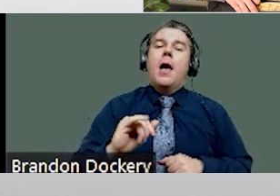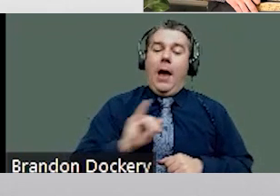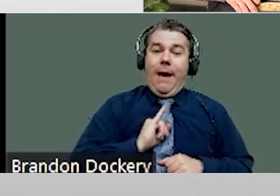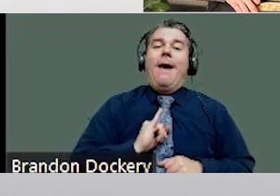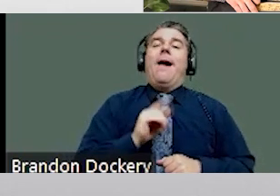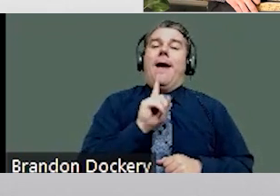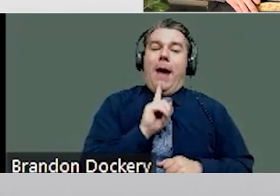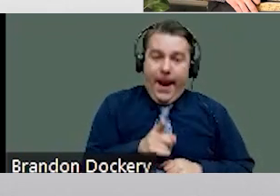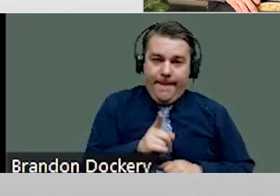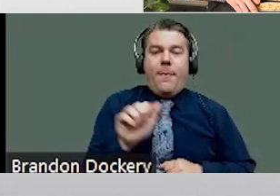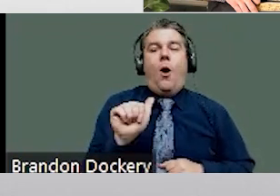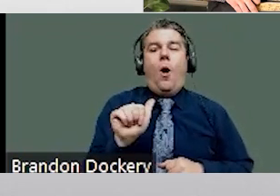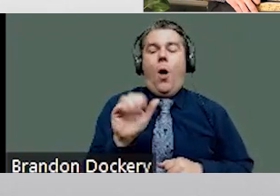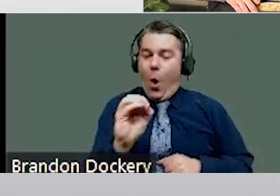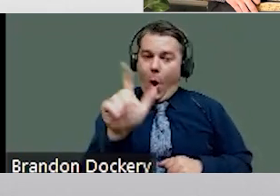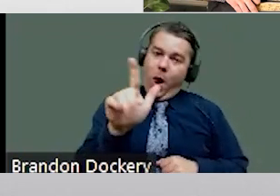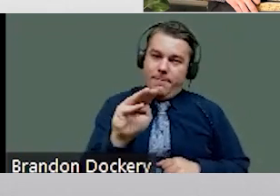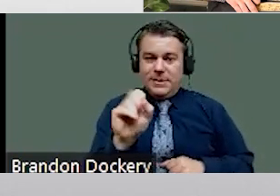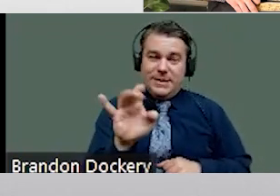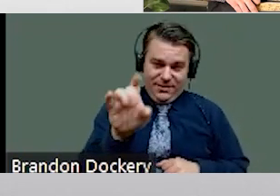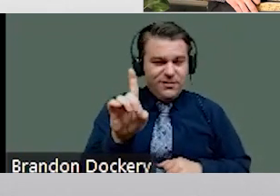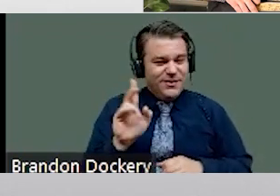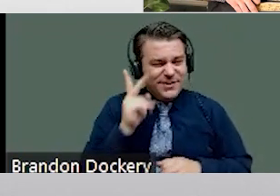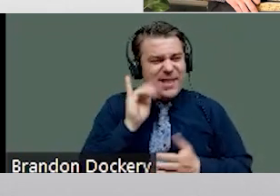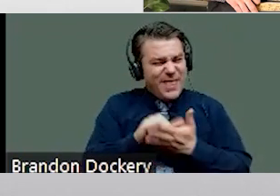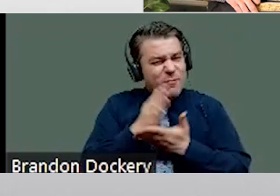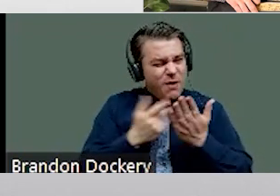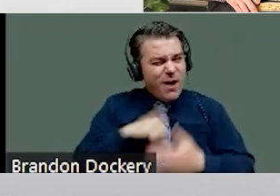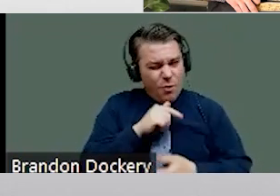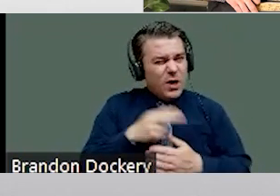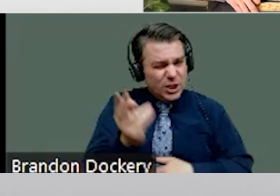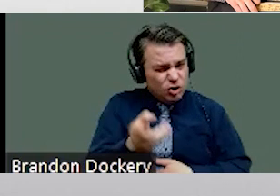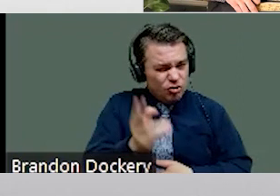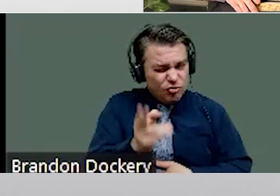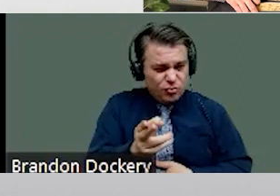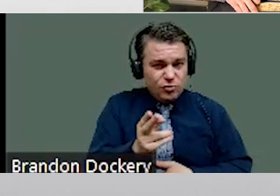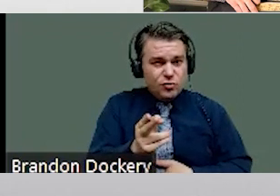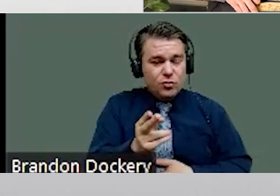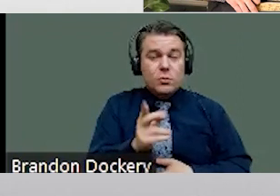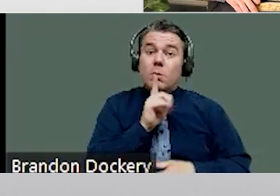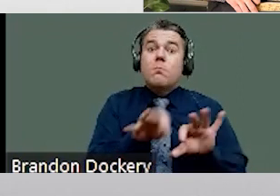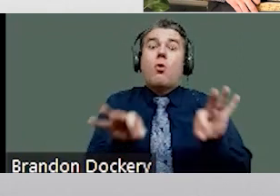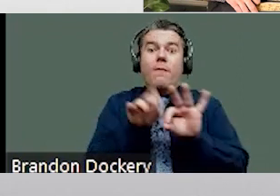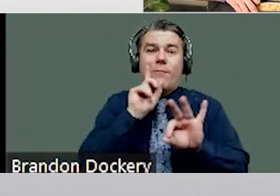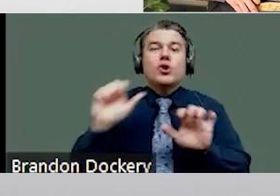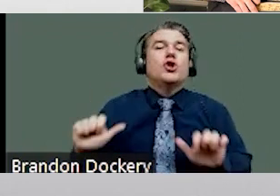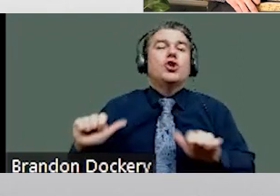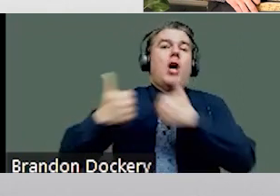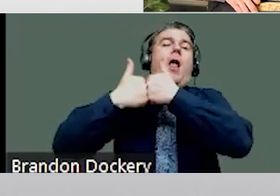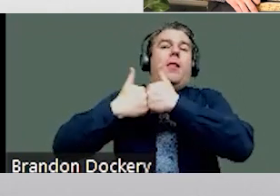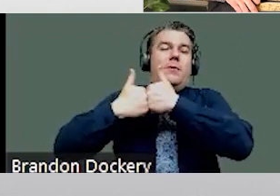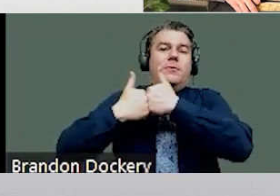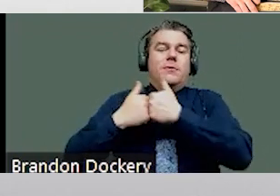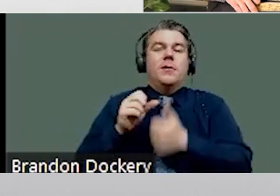see that piece of our history has been critical in